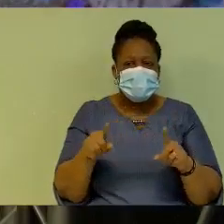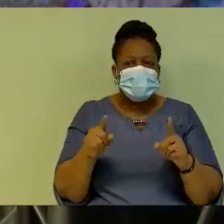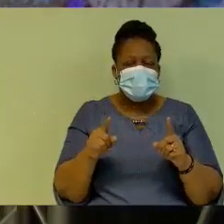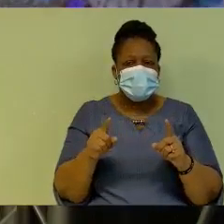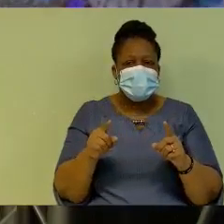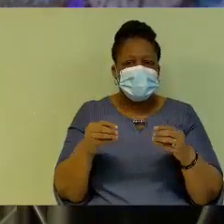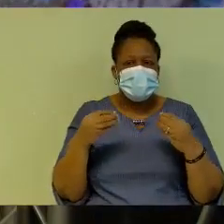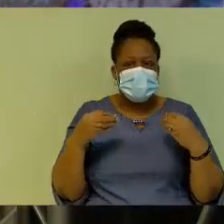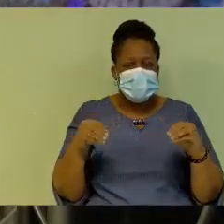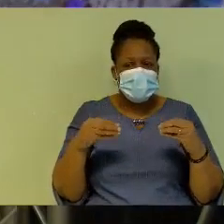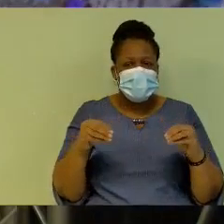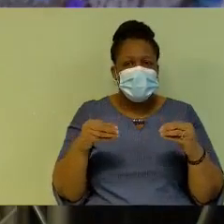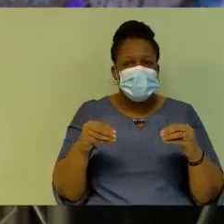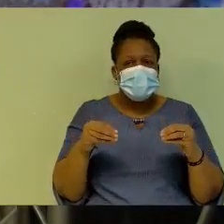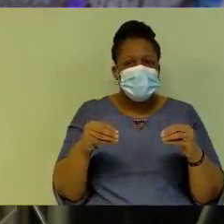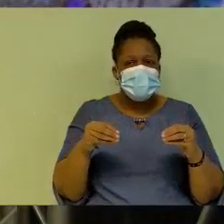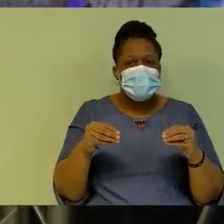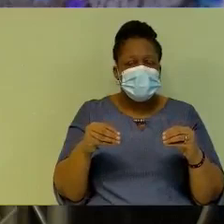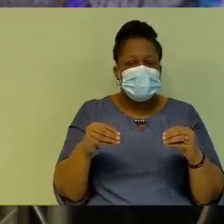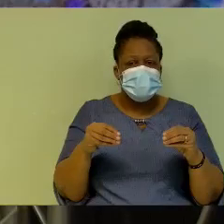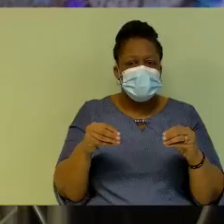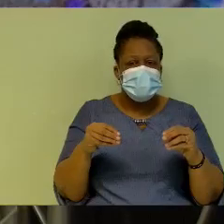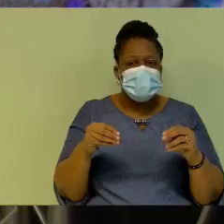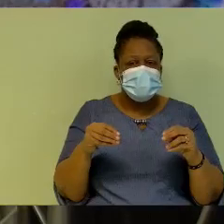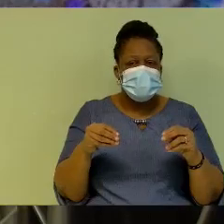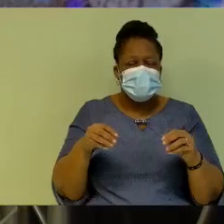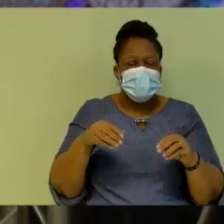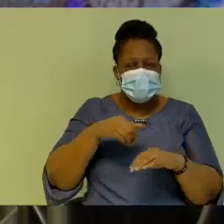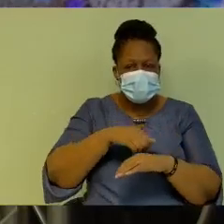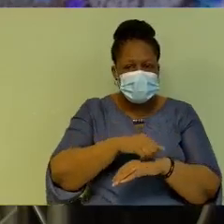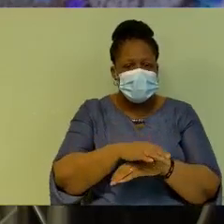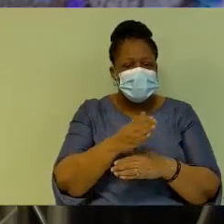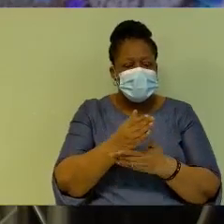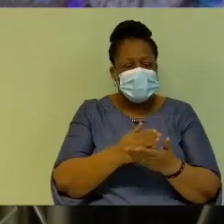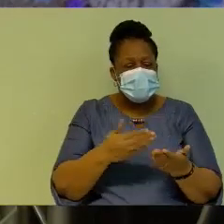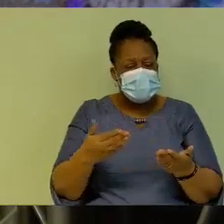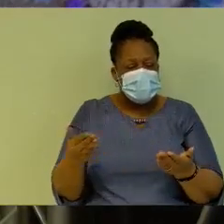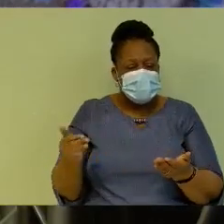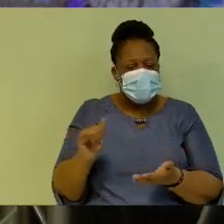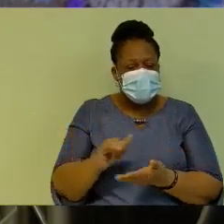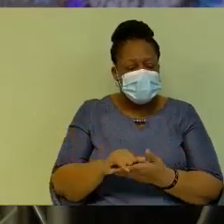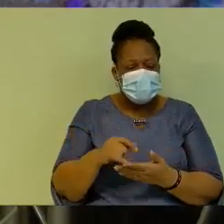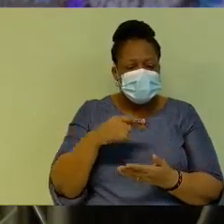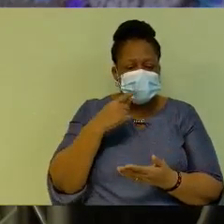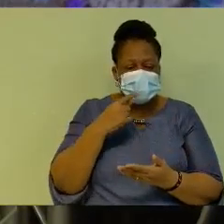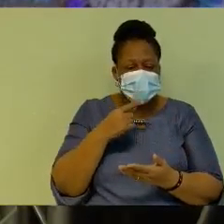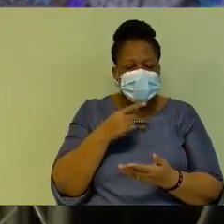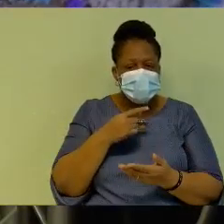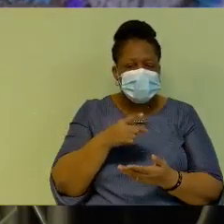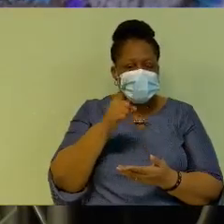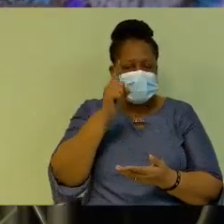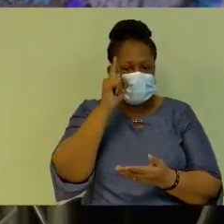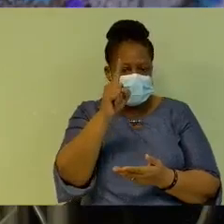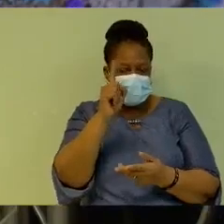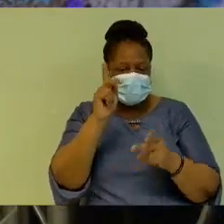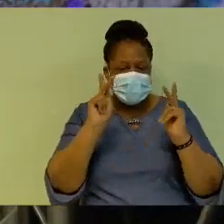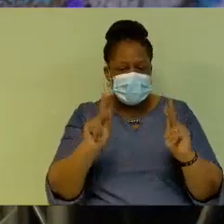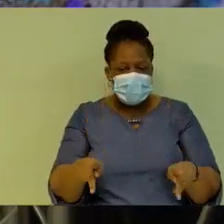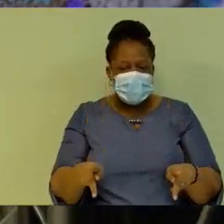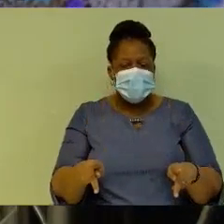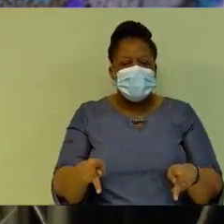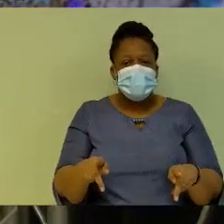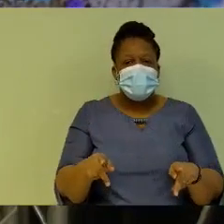go to the supermarkets and shop. We sent out earlier some policies. For example, we said one member of the household and